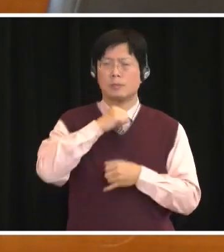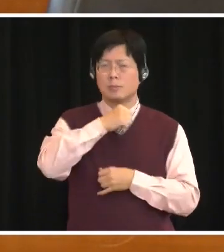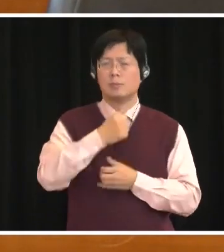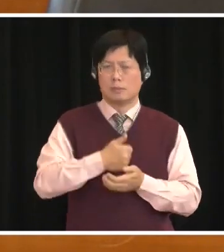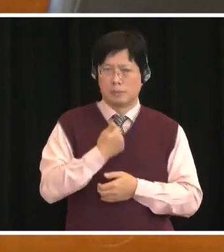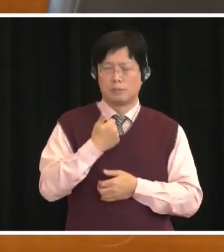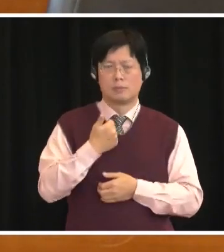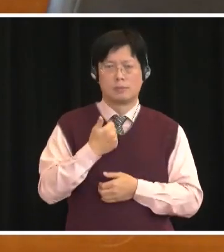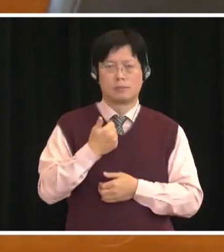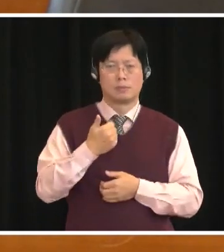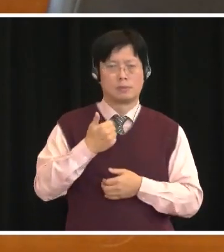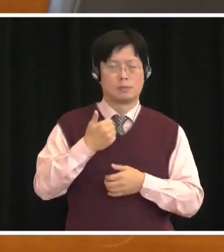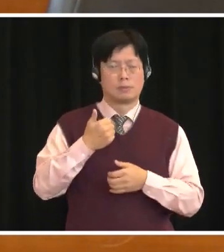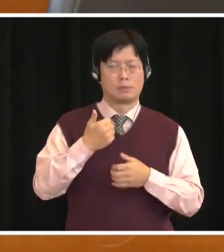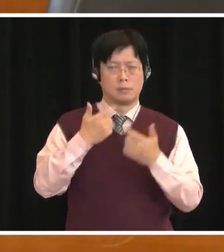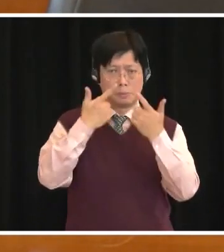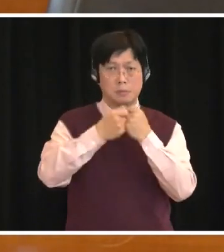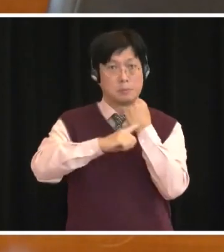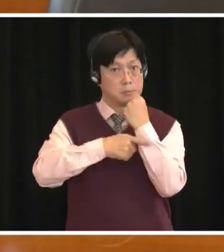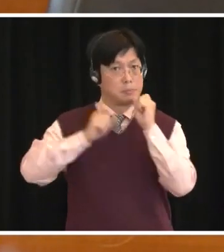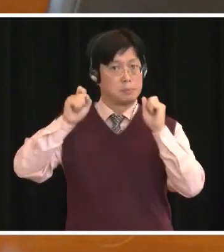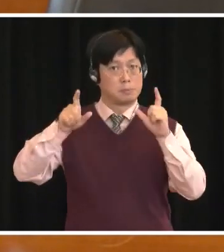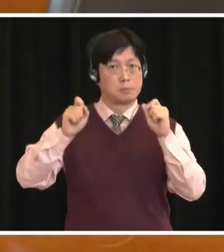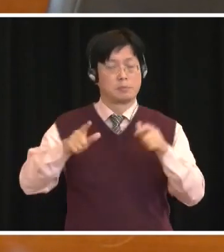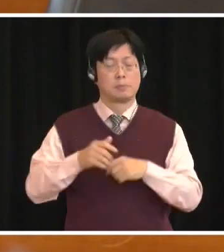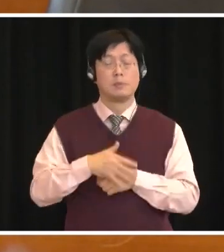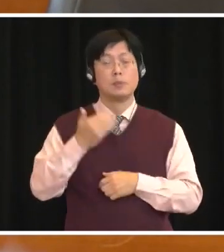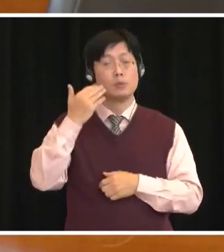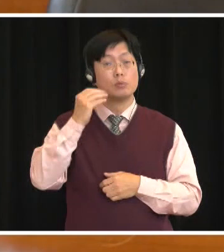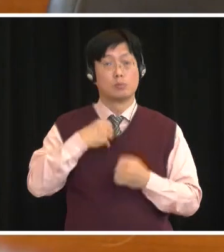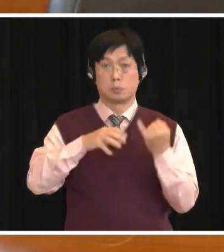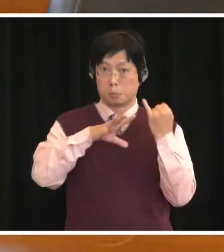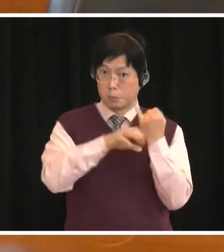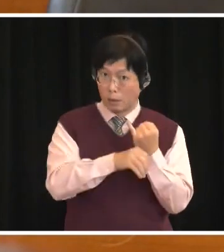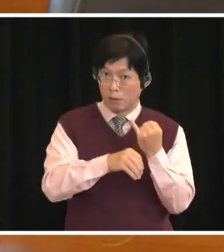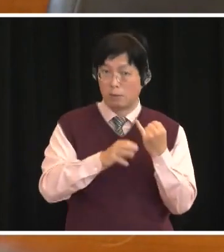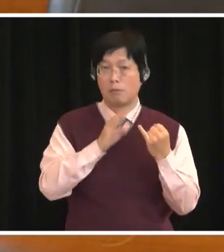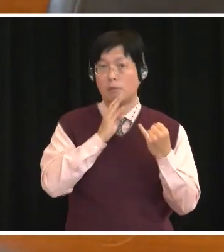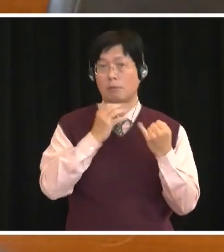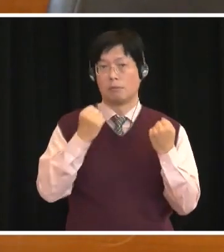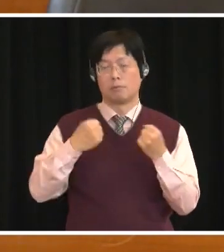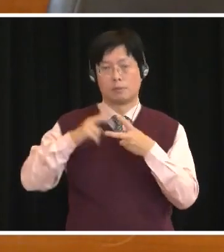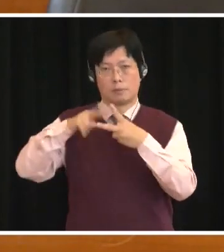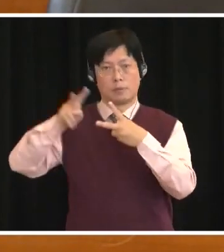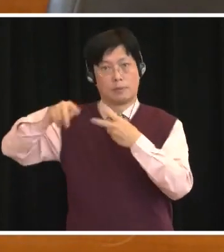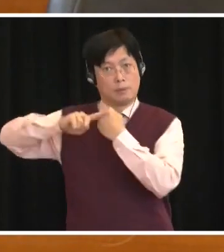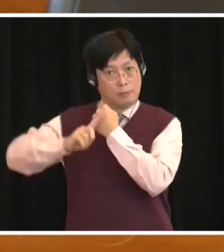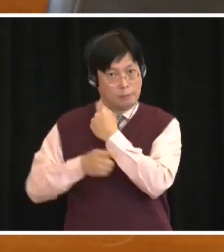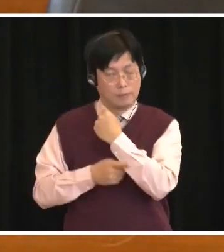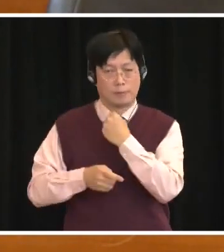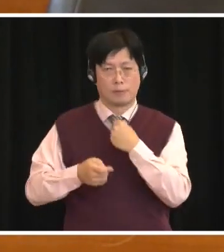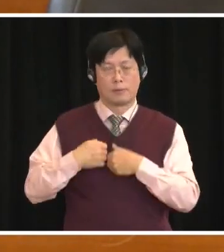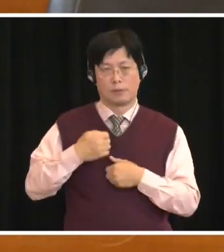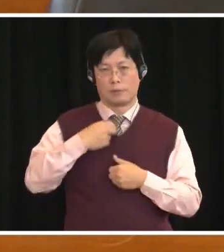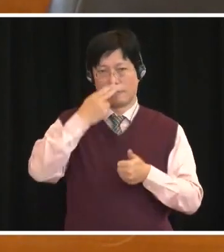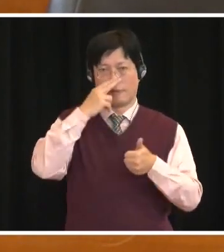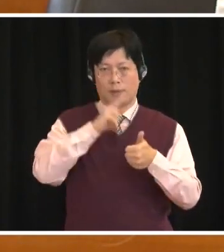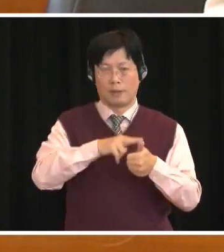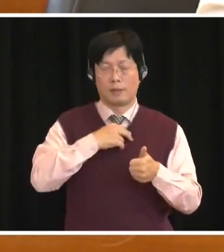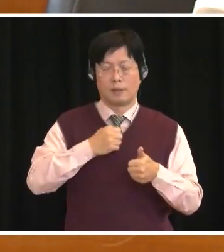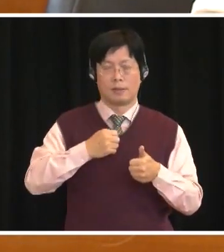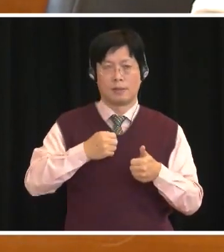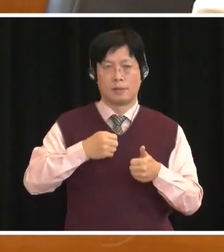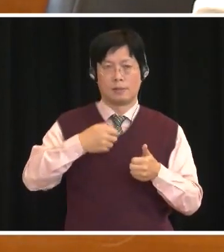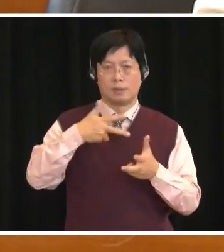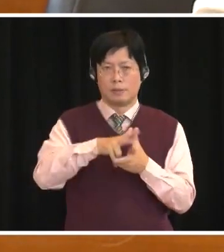sexual abuse against juveniles and children, there are different laws in place. Sexual abuse is